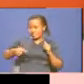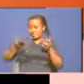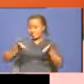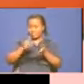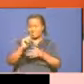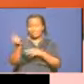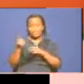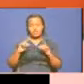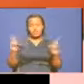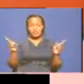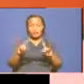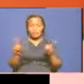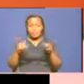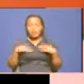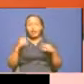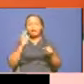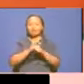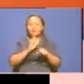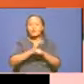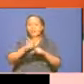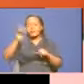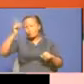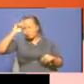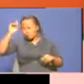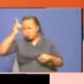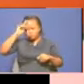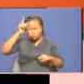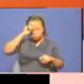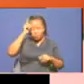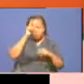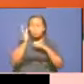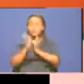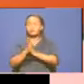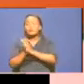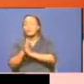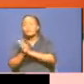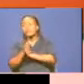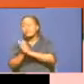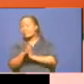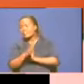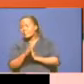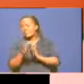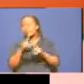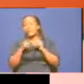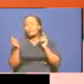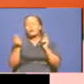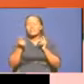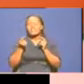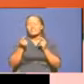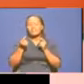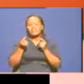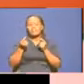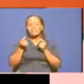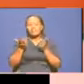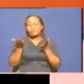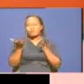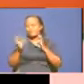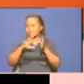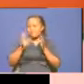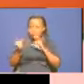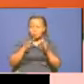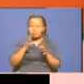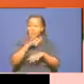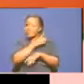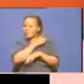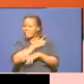lot of misconception that, yes, transplants are being done here, but, you know, they are the very junior doctors who are doing it. Mm-hmm. That is not true. I mean, we have